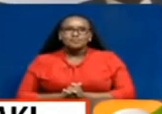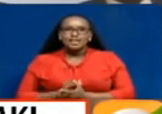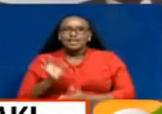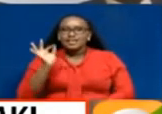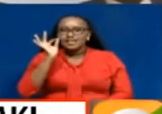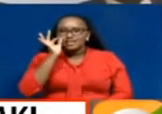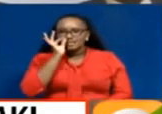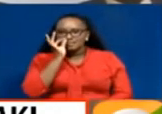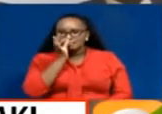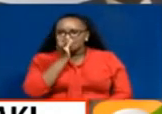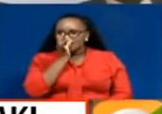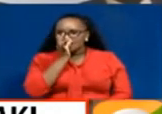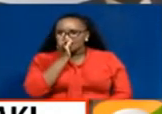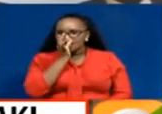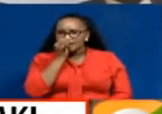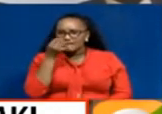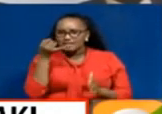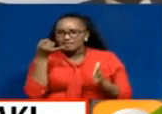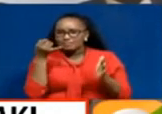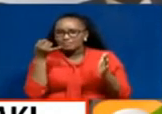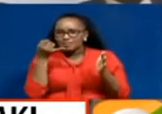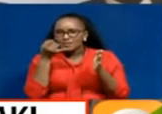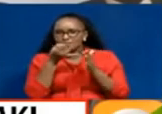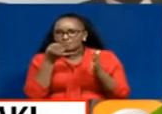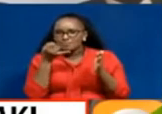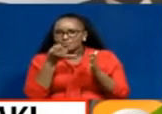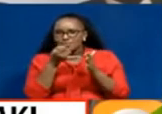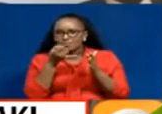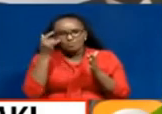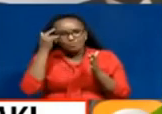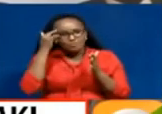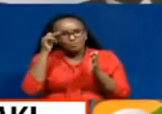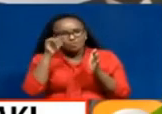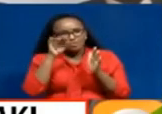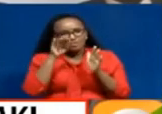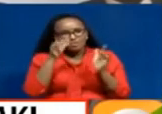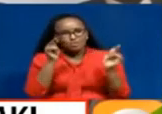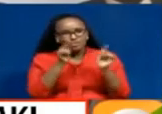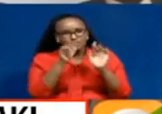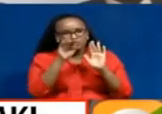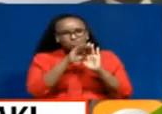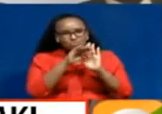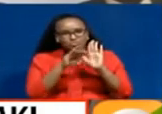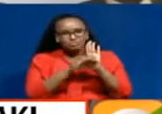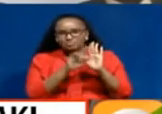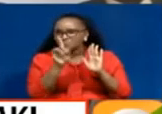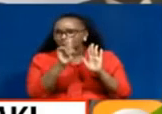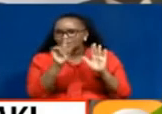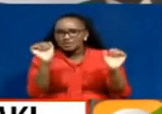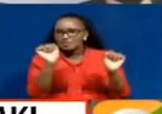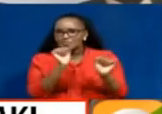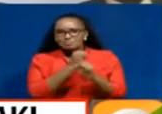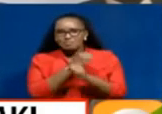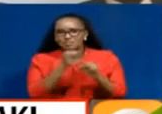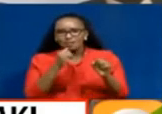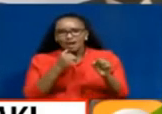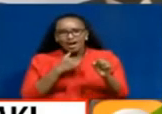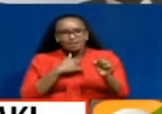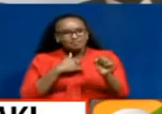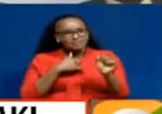Mwai Kibaki will not fit into paragraphs. I don't think he can fit into